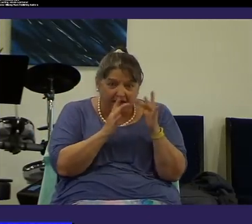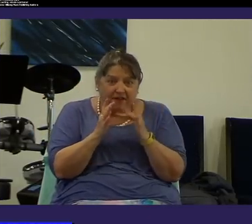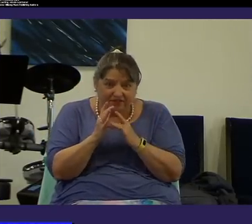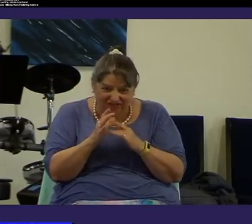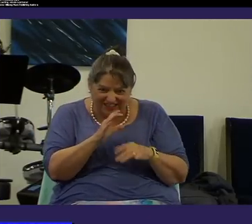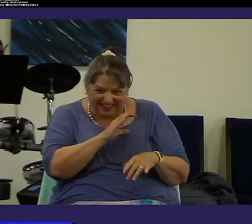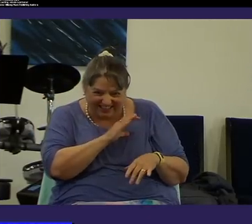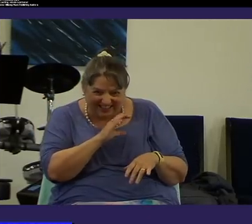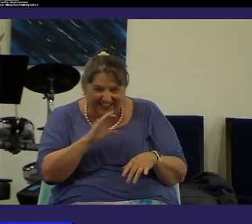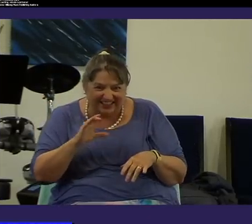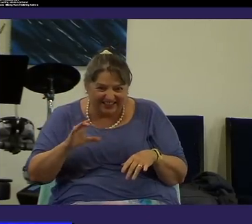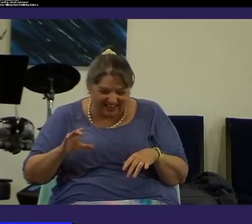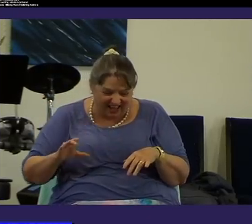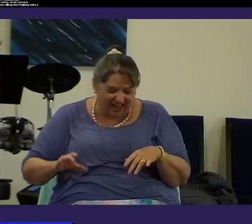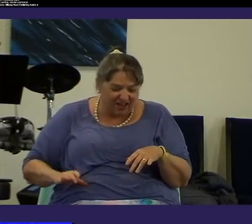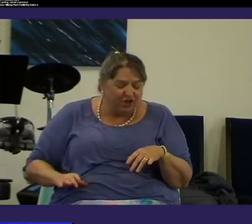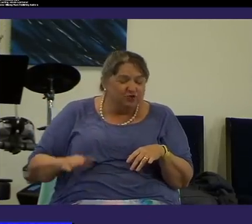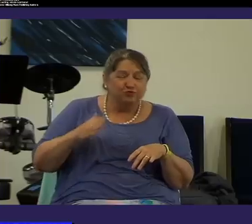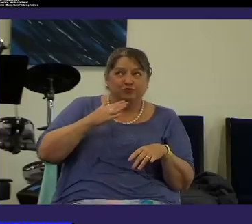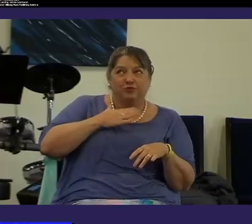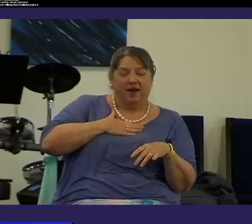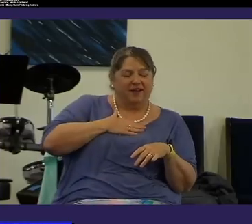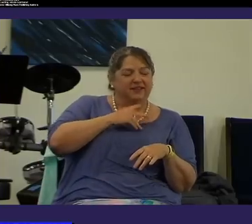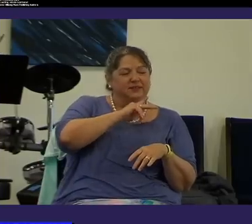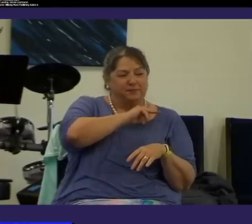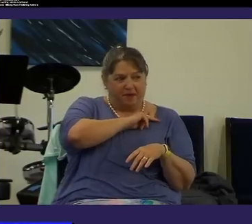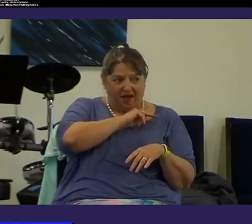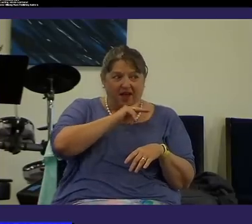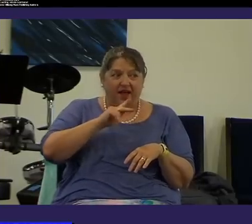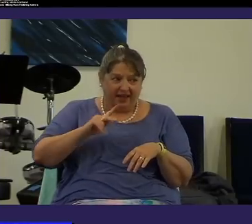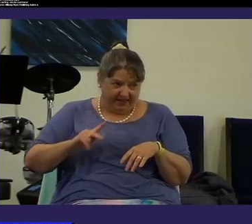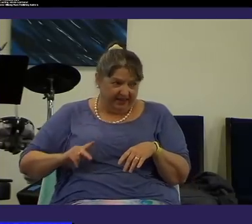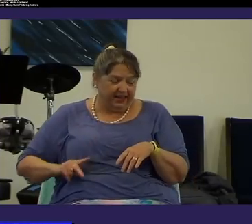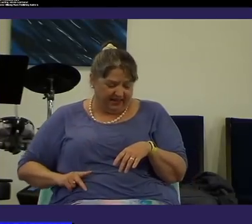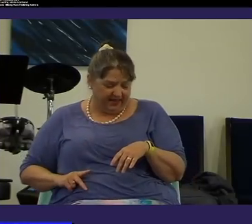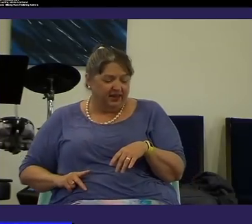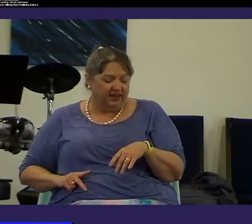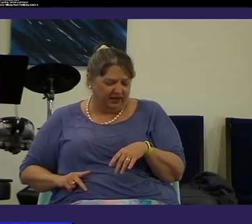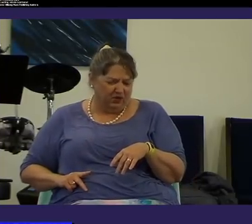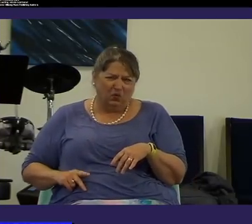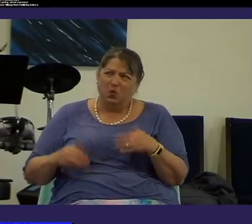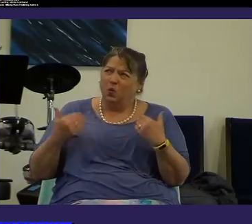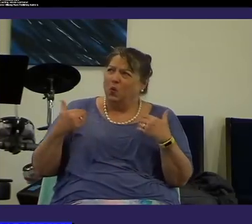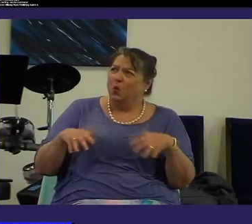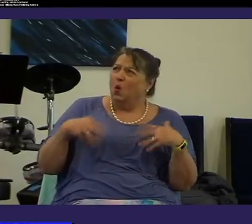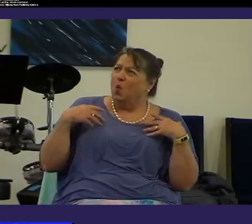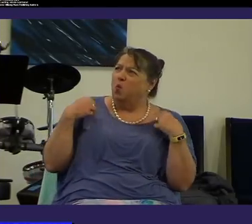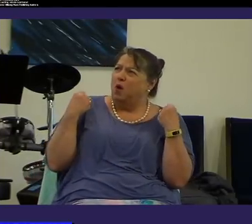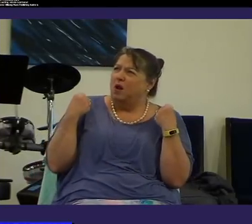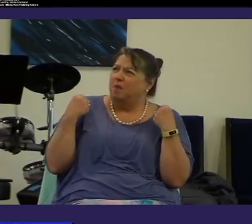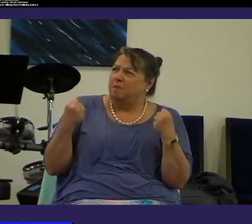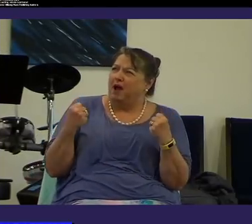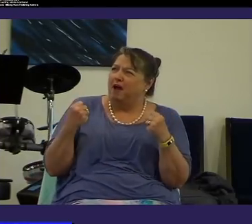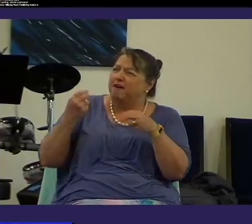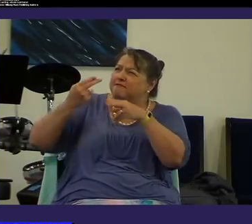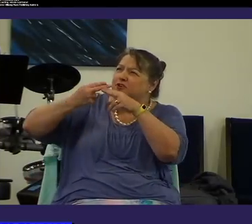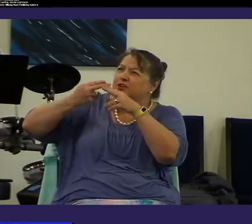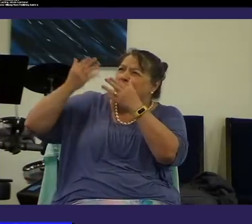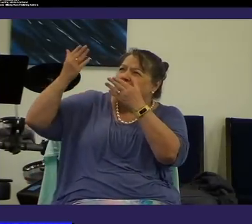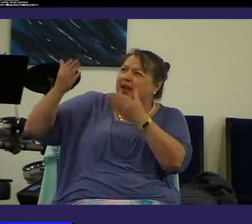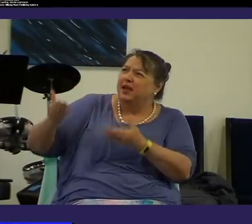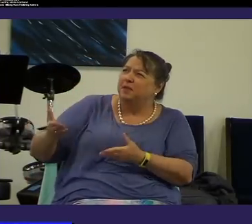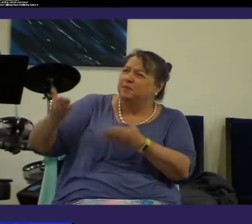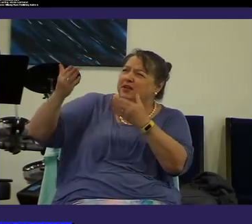name of Jesus Christ, my King. What a